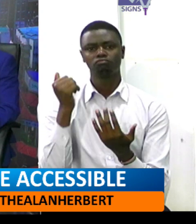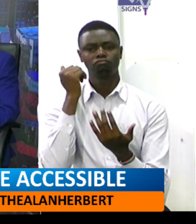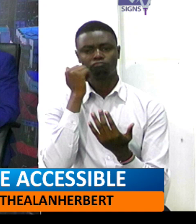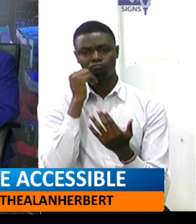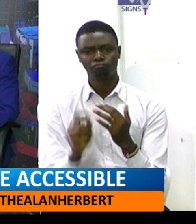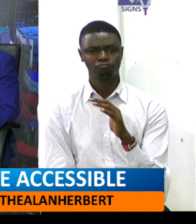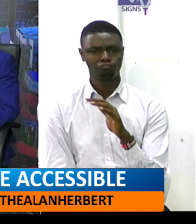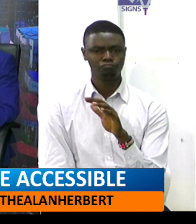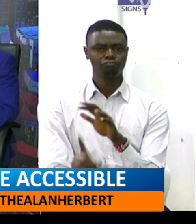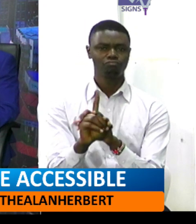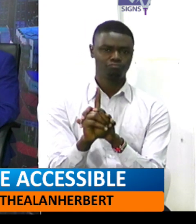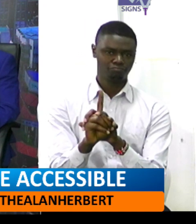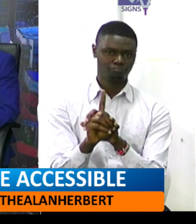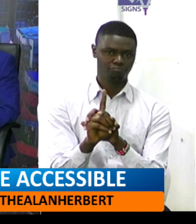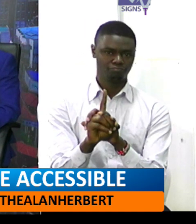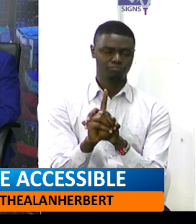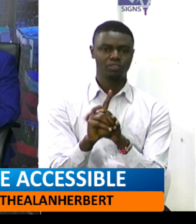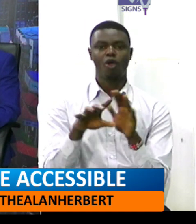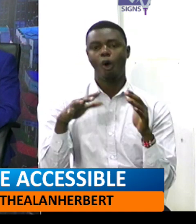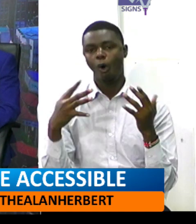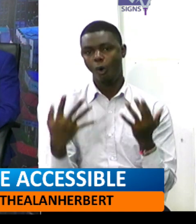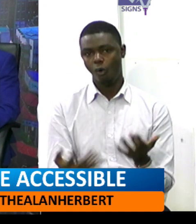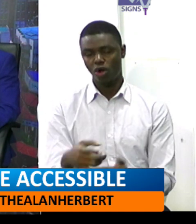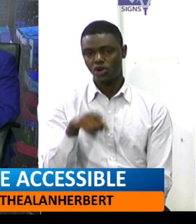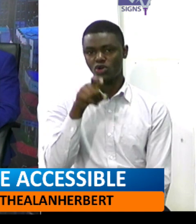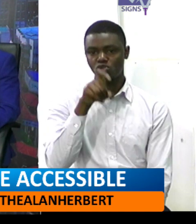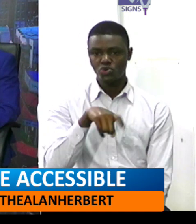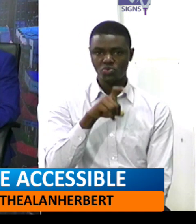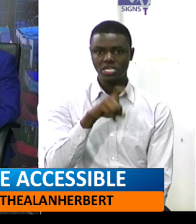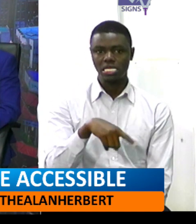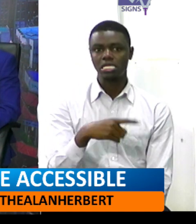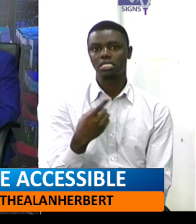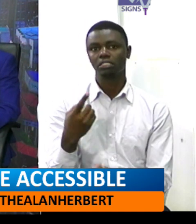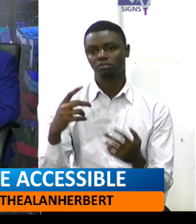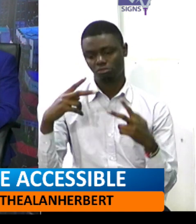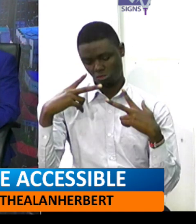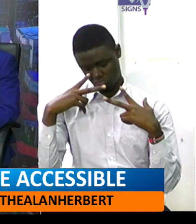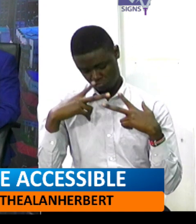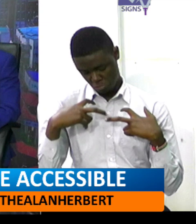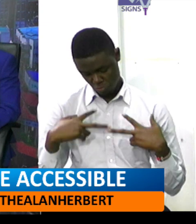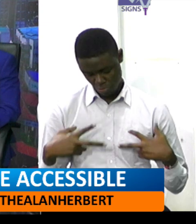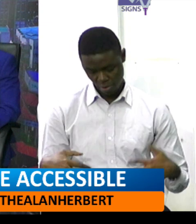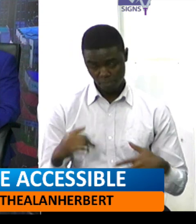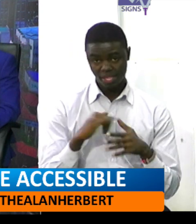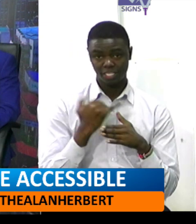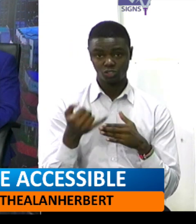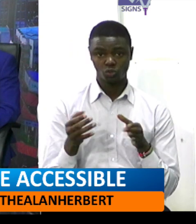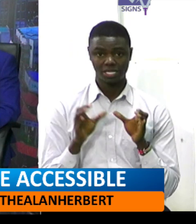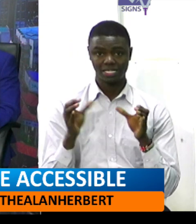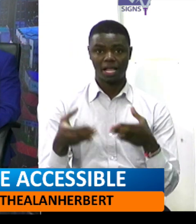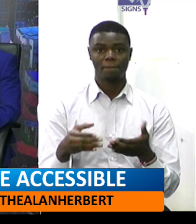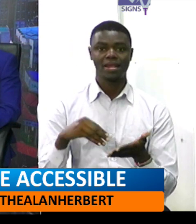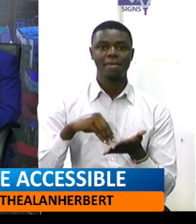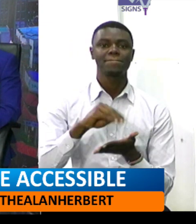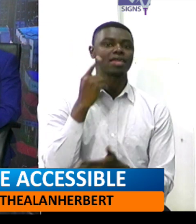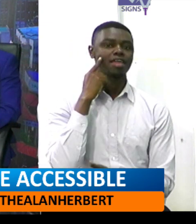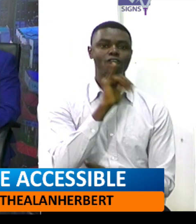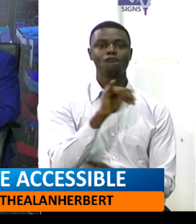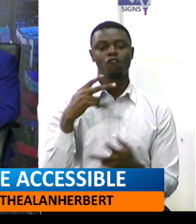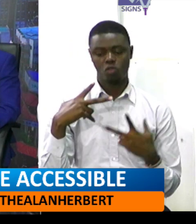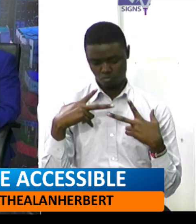unwell or that you need certain checkups, then the insurance company will pay for those